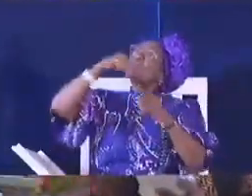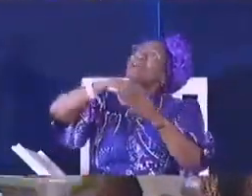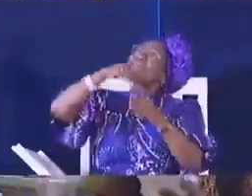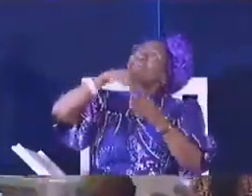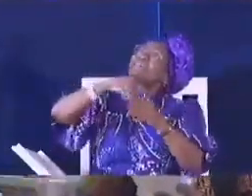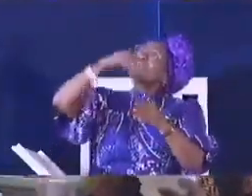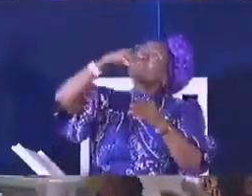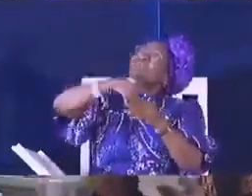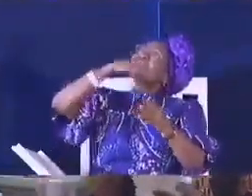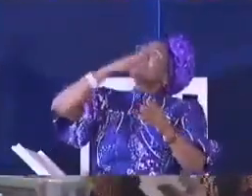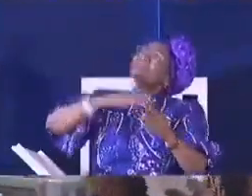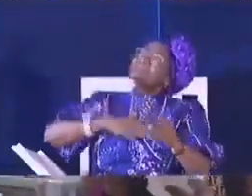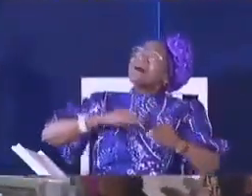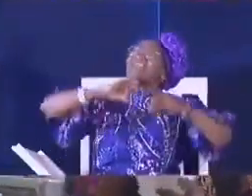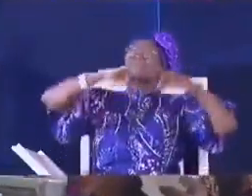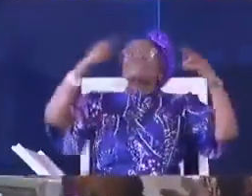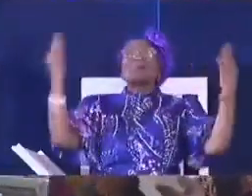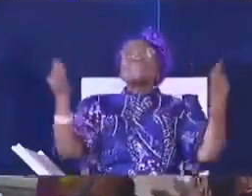Every plant